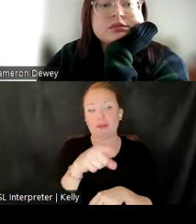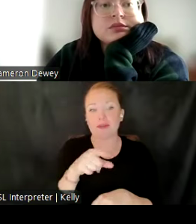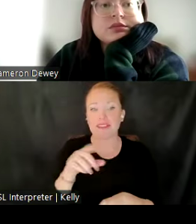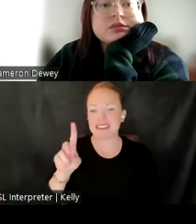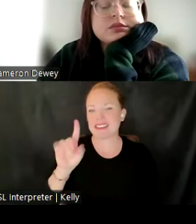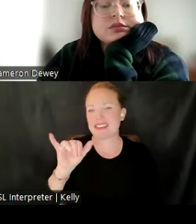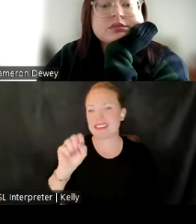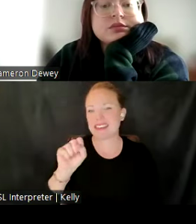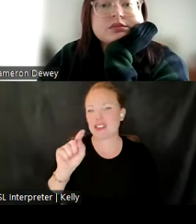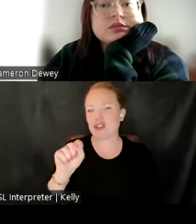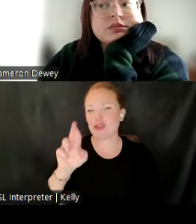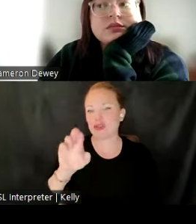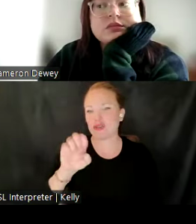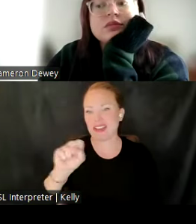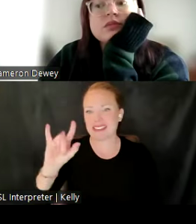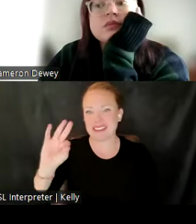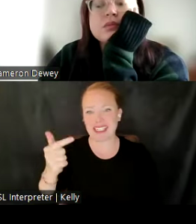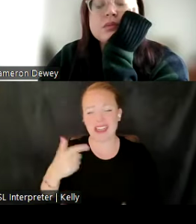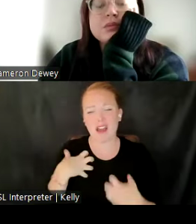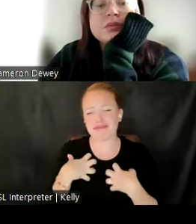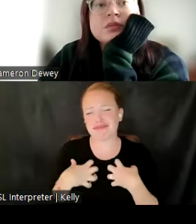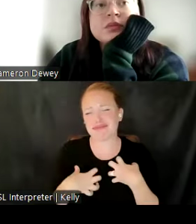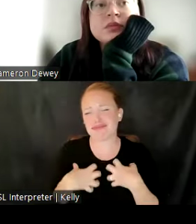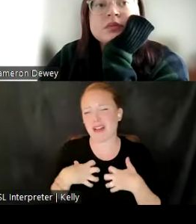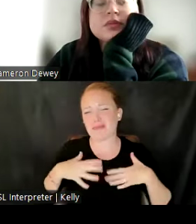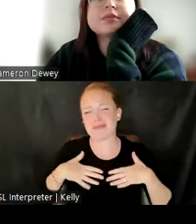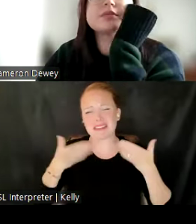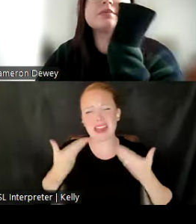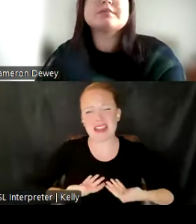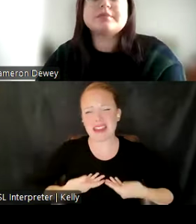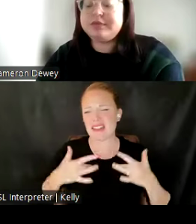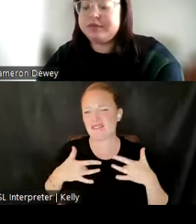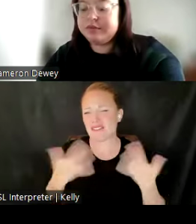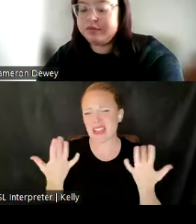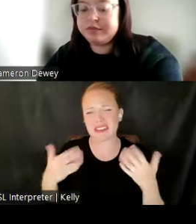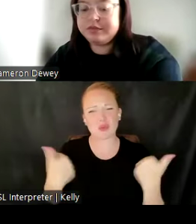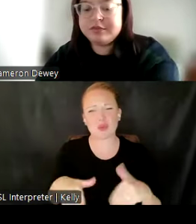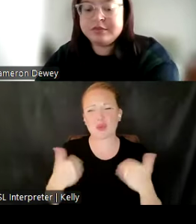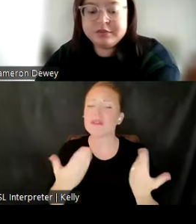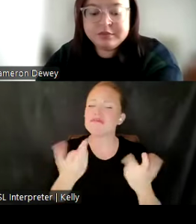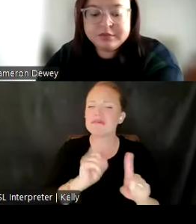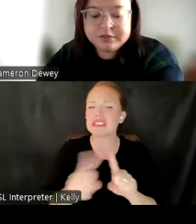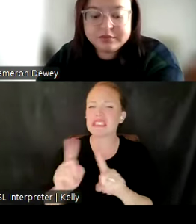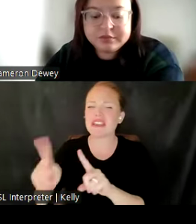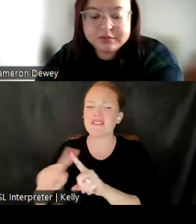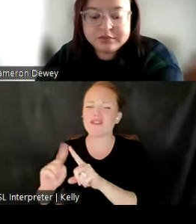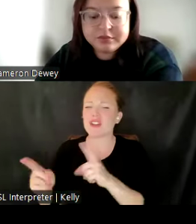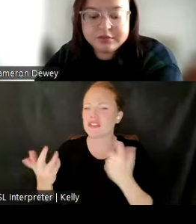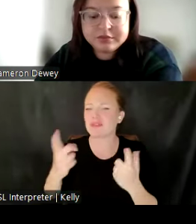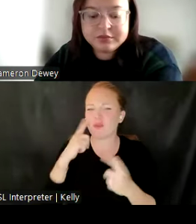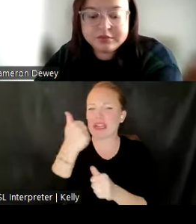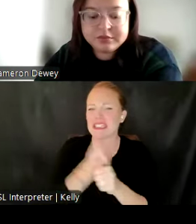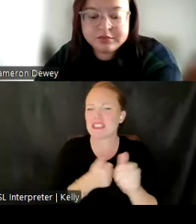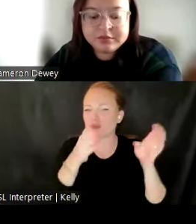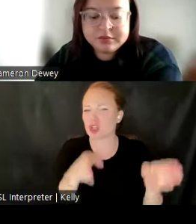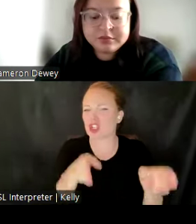distressing. And this can vary from person to person, meaning this is something that we get to decide individually